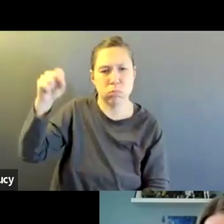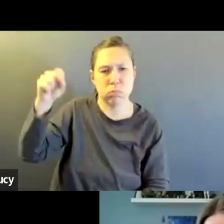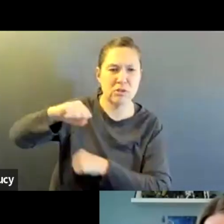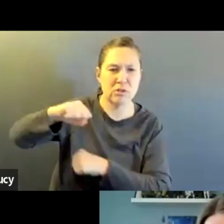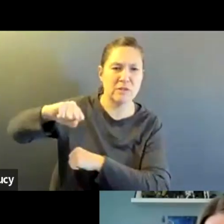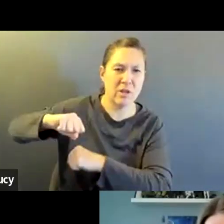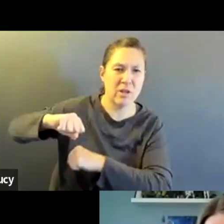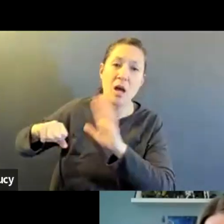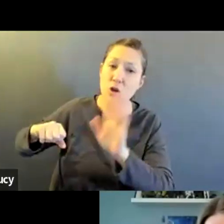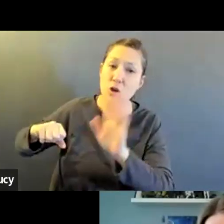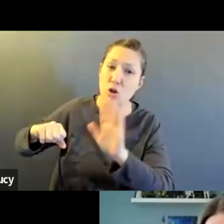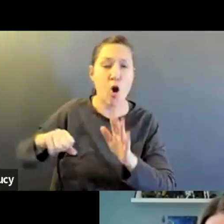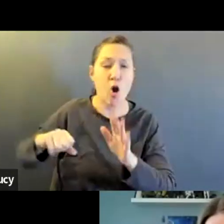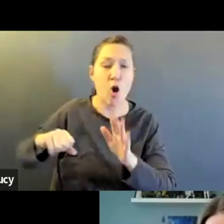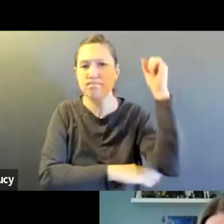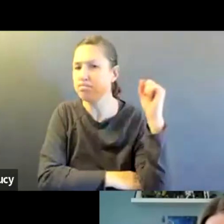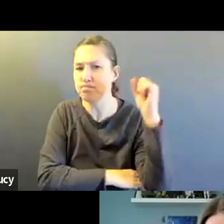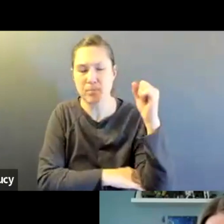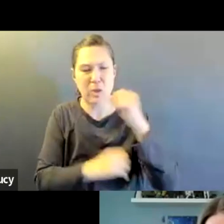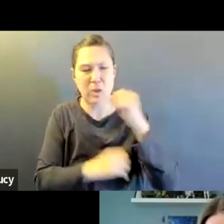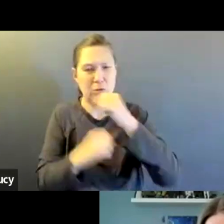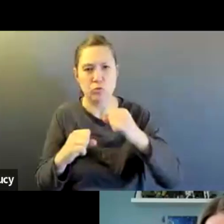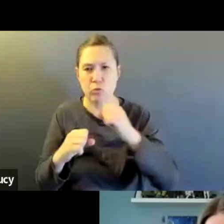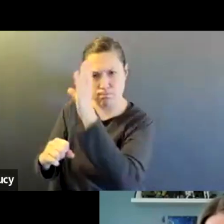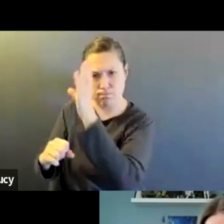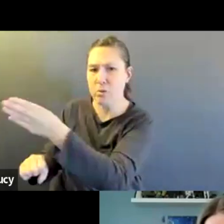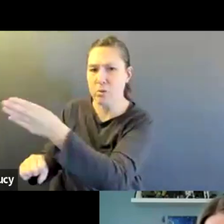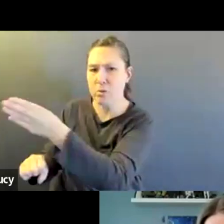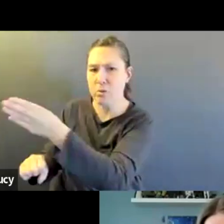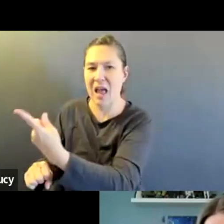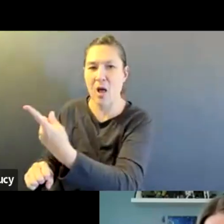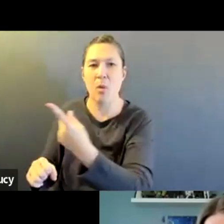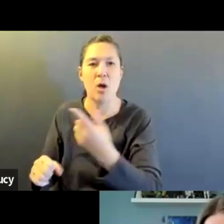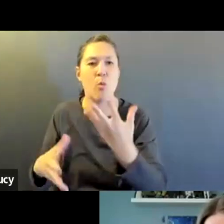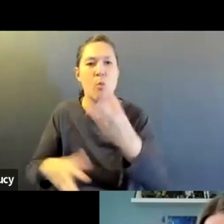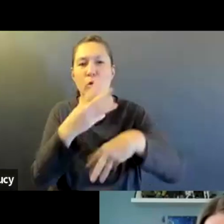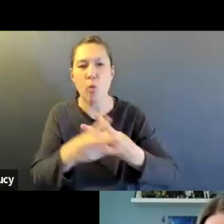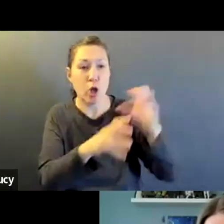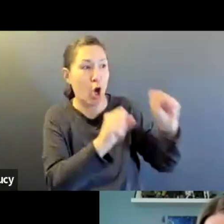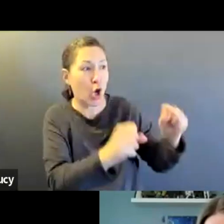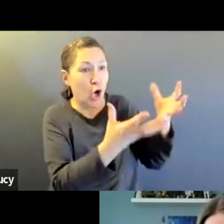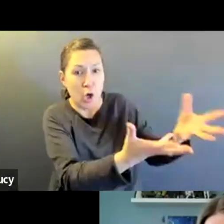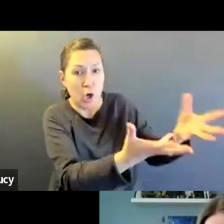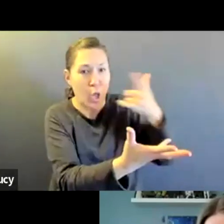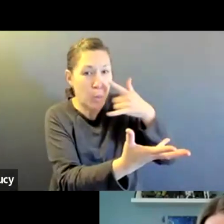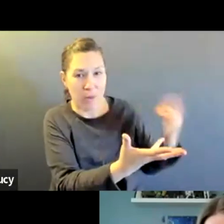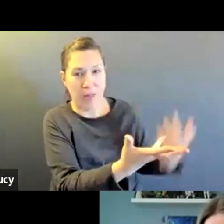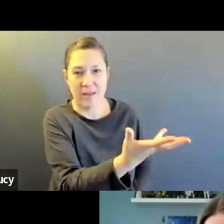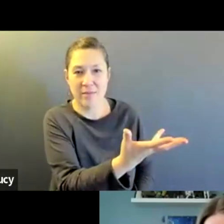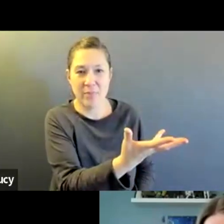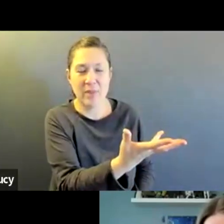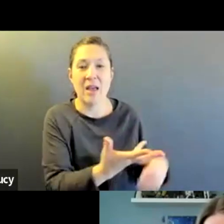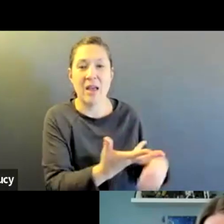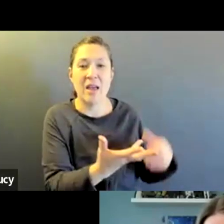stand up, stay strong, and say, this is what the world could be like and provide a more